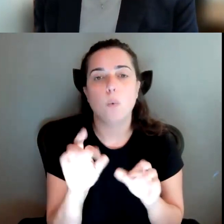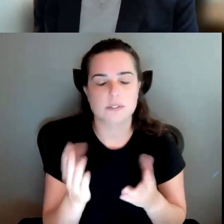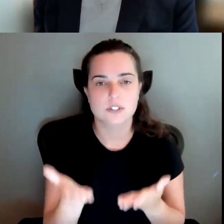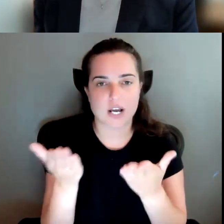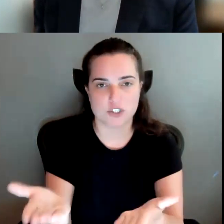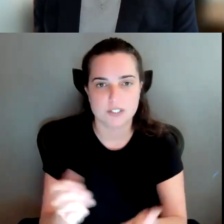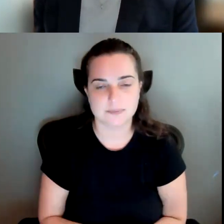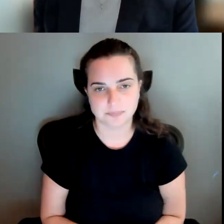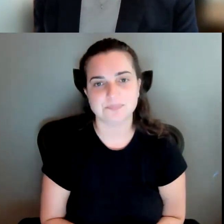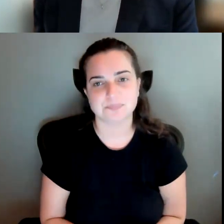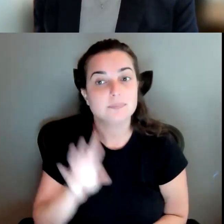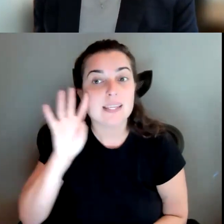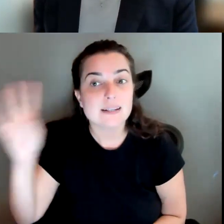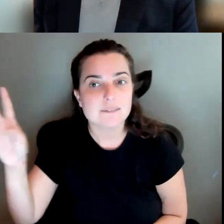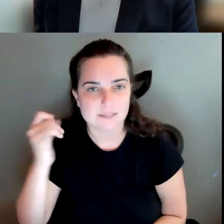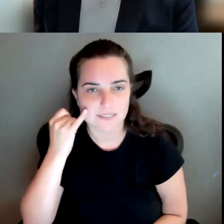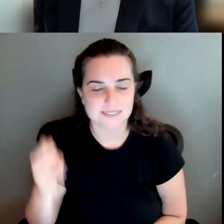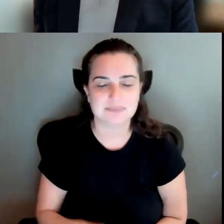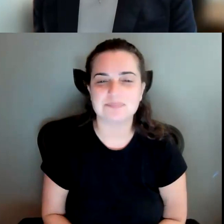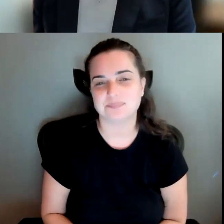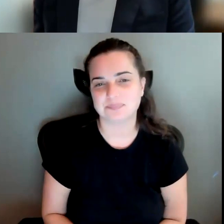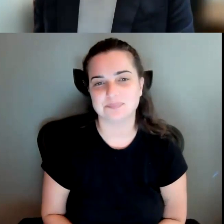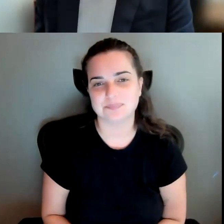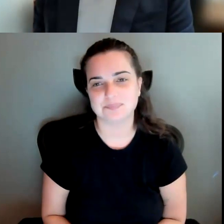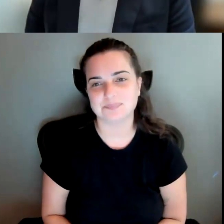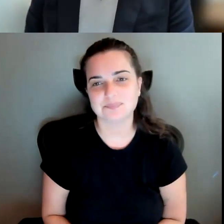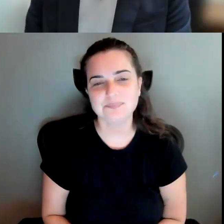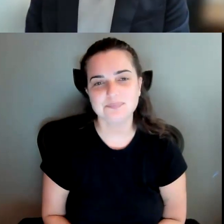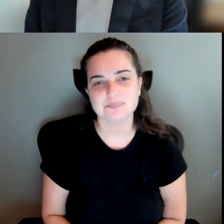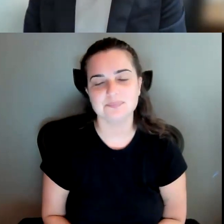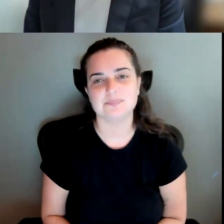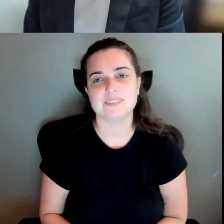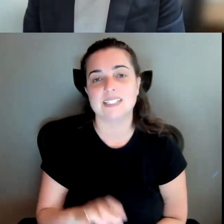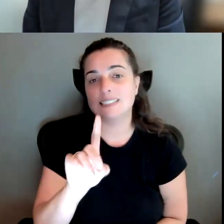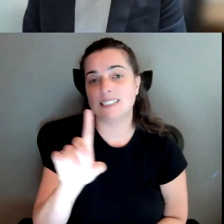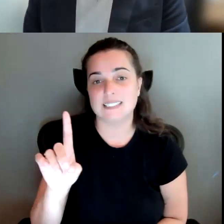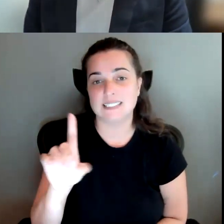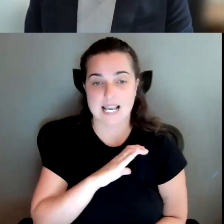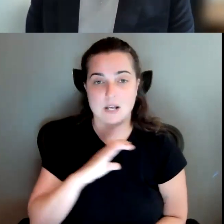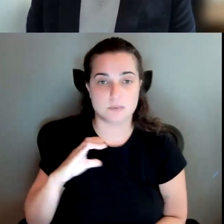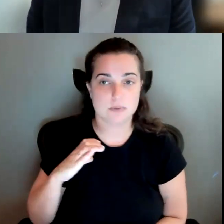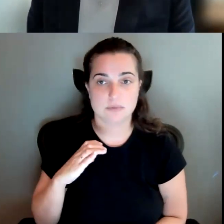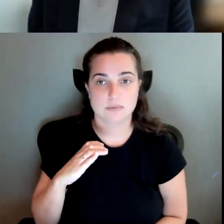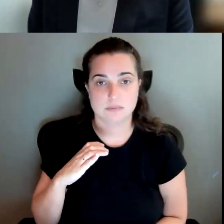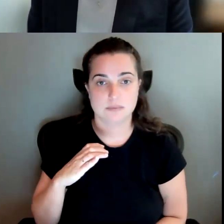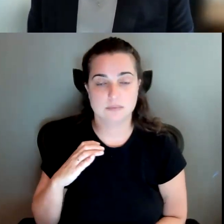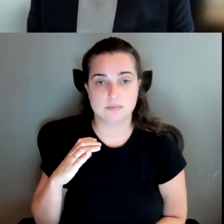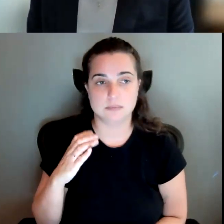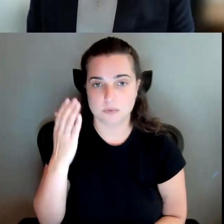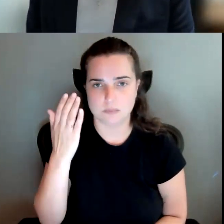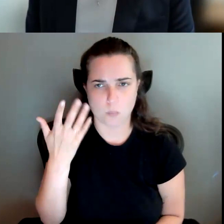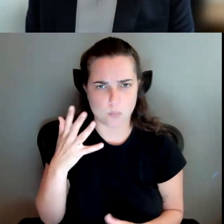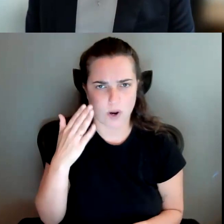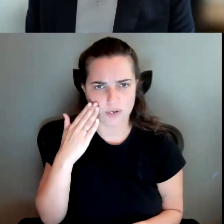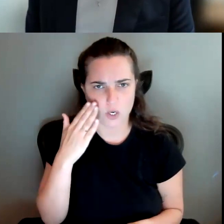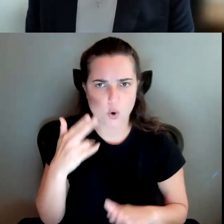suggestions, innovative ideas. And as the DD Council has been known for advocating for